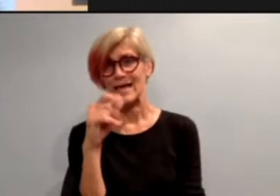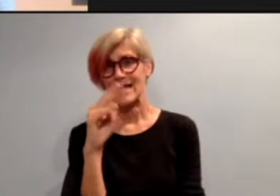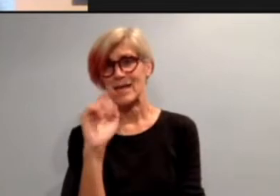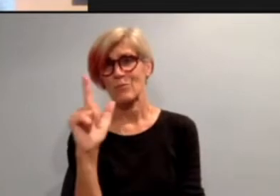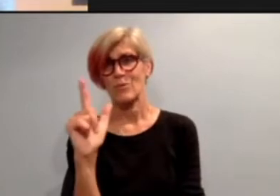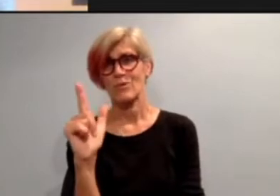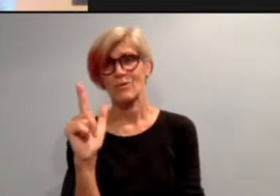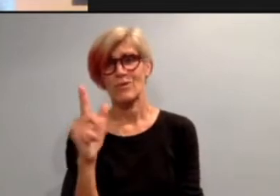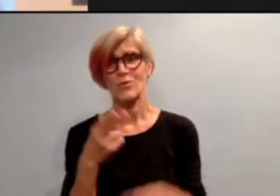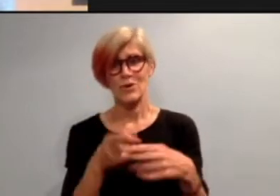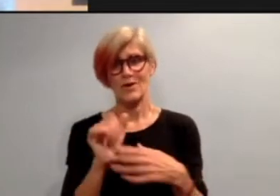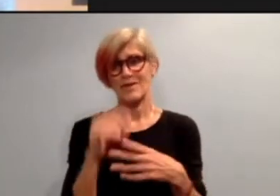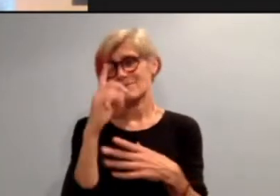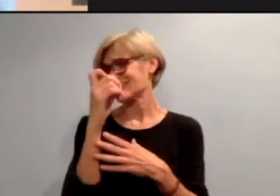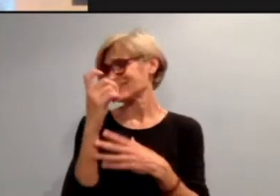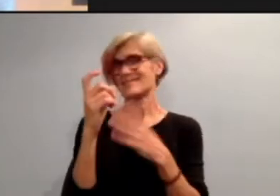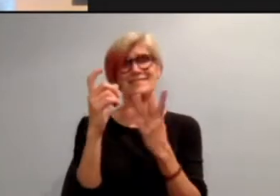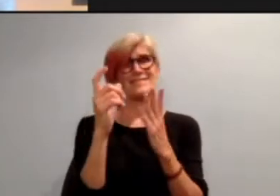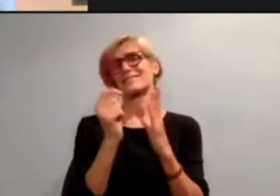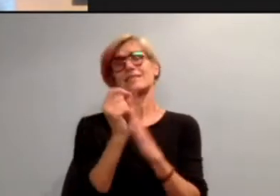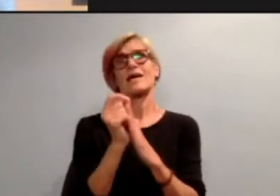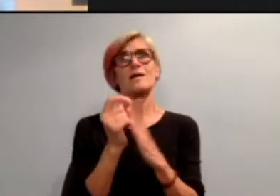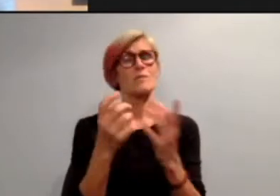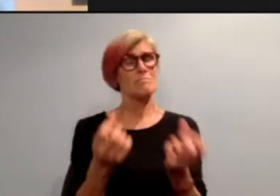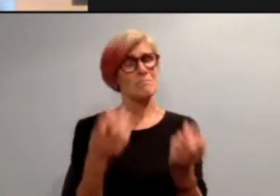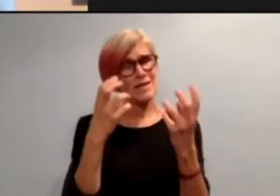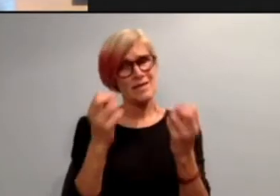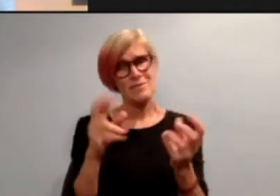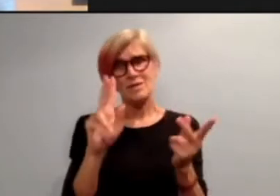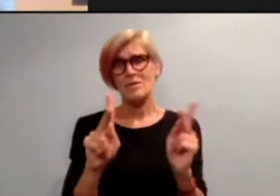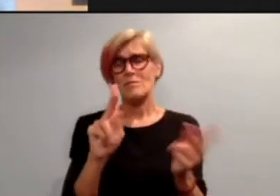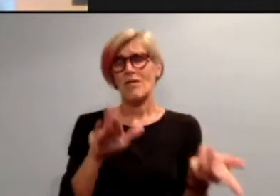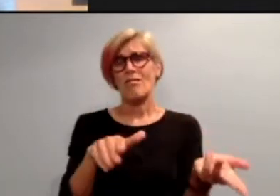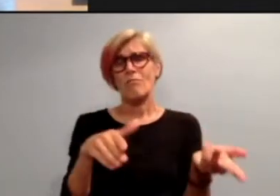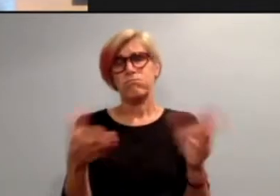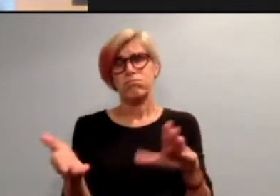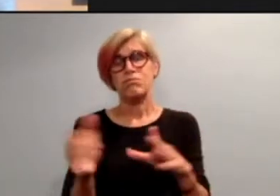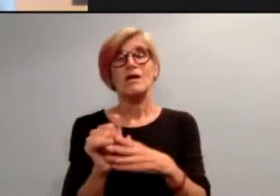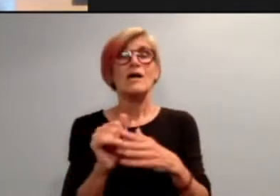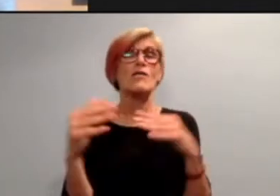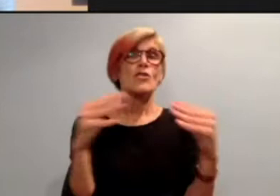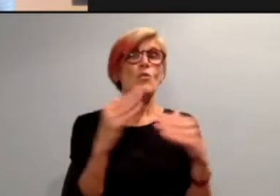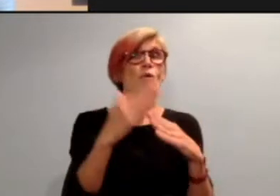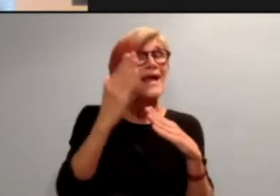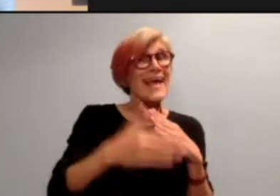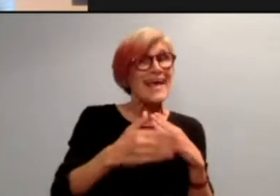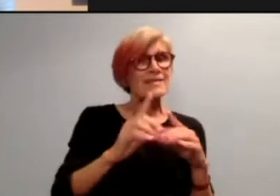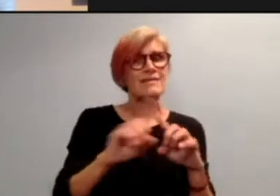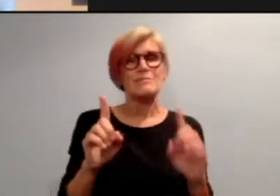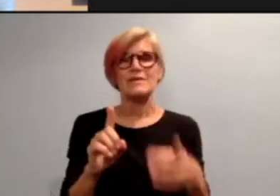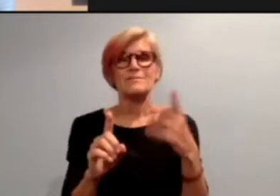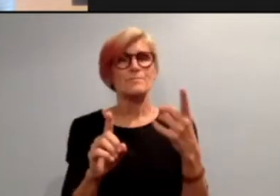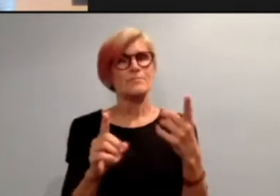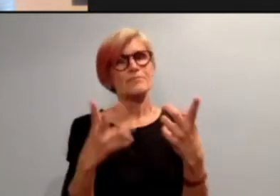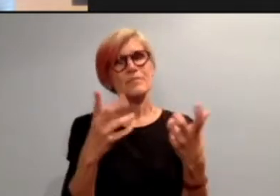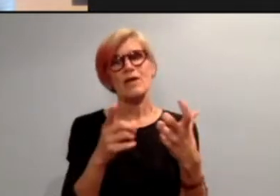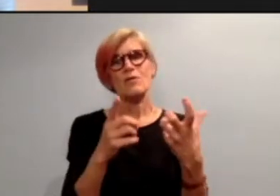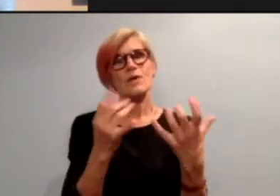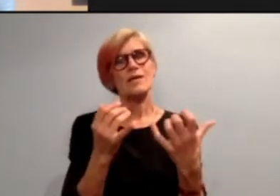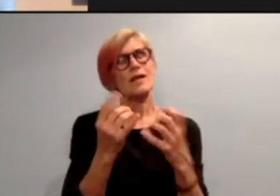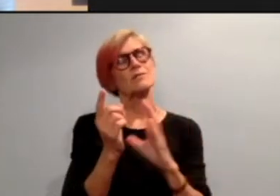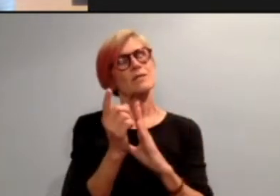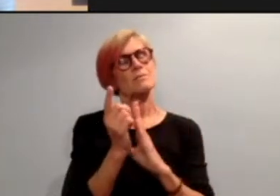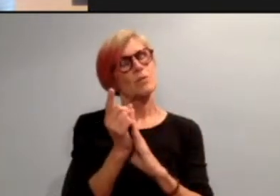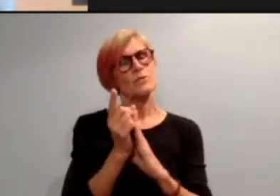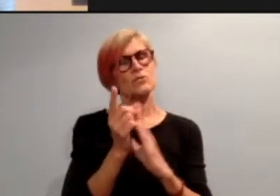is the time in which we lost many lives. The war ended. And so I want to take a moment and just honor those that serve and honor those